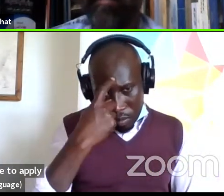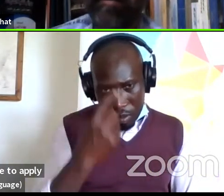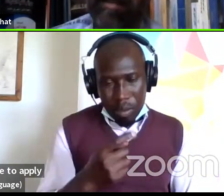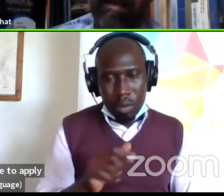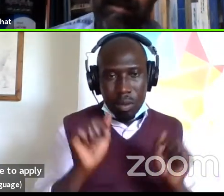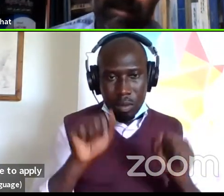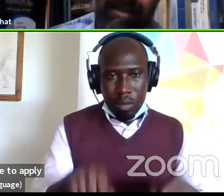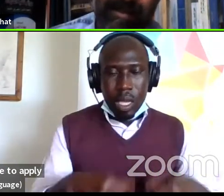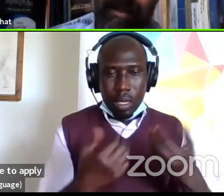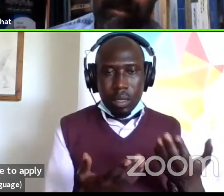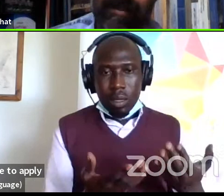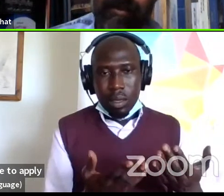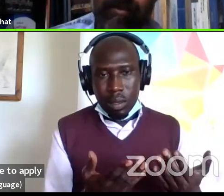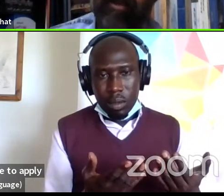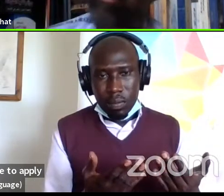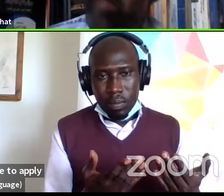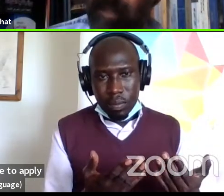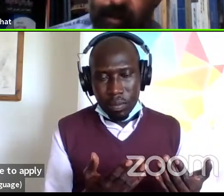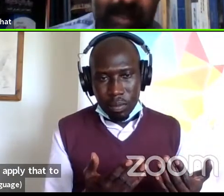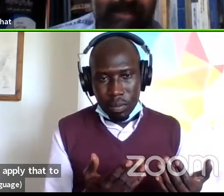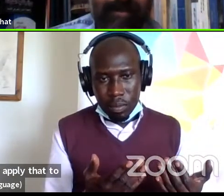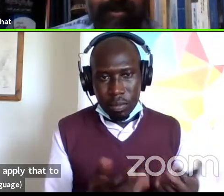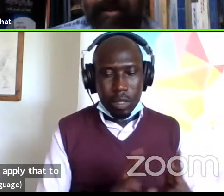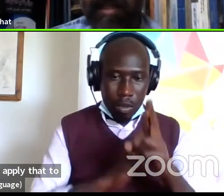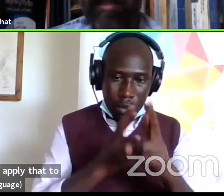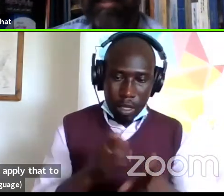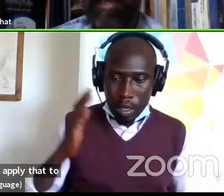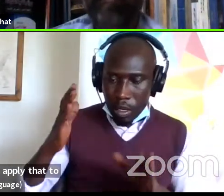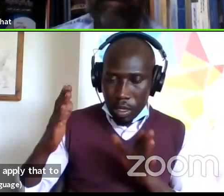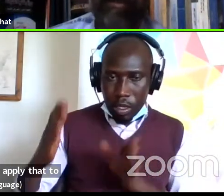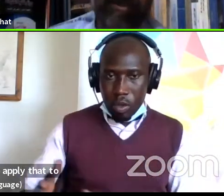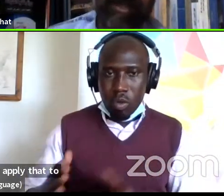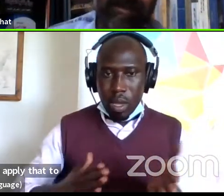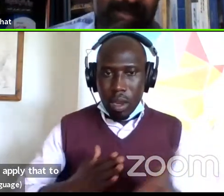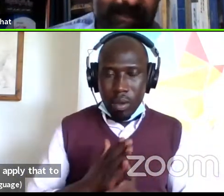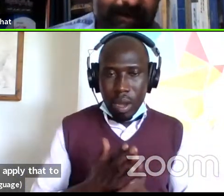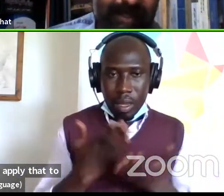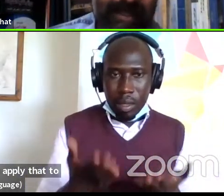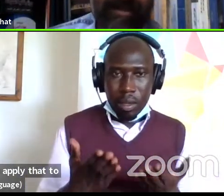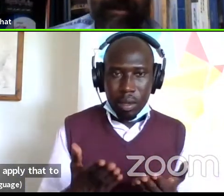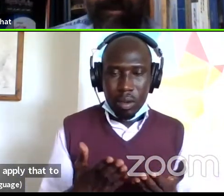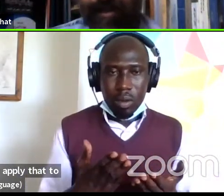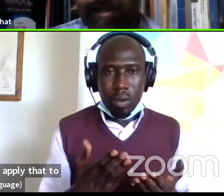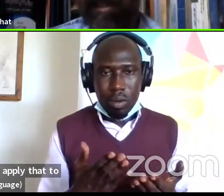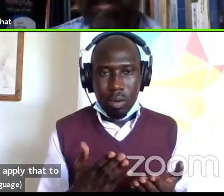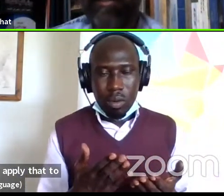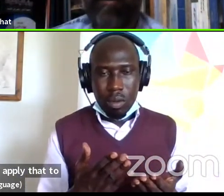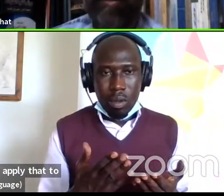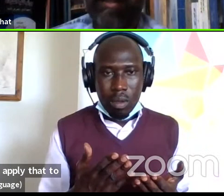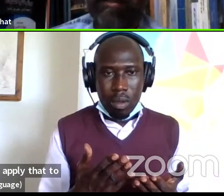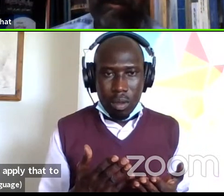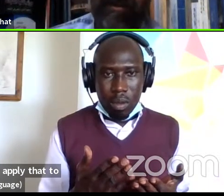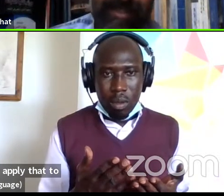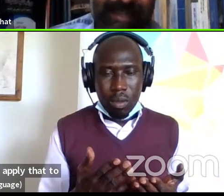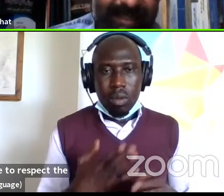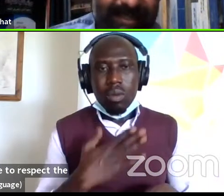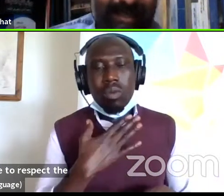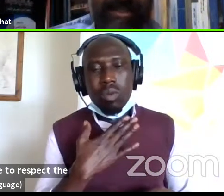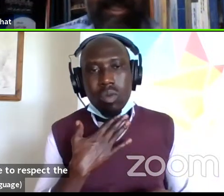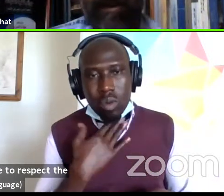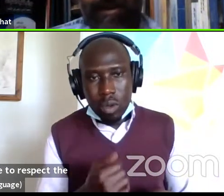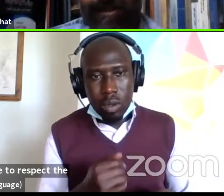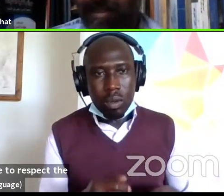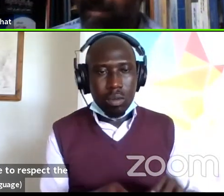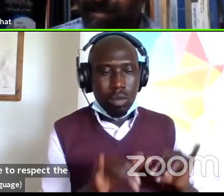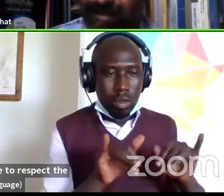apply to respect human rights or not. They have will to respect human rights or not. They would like to stay in